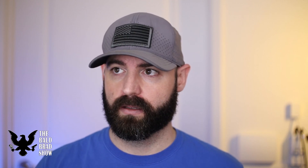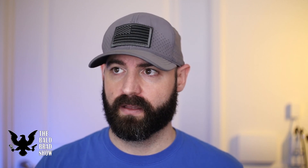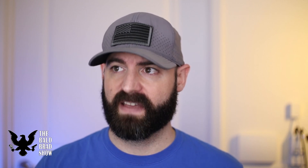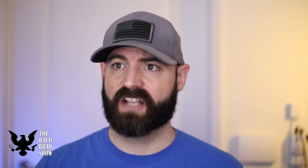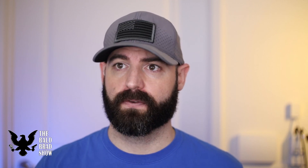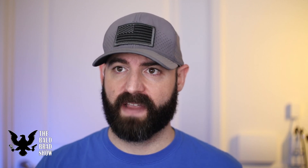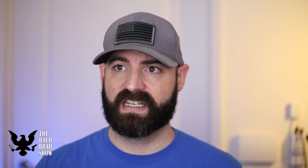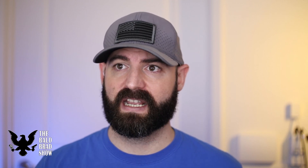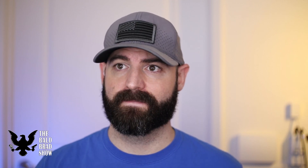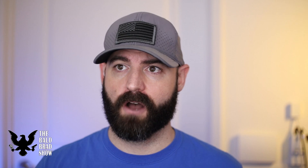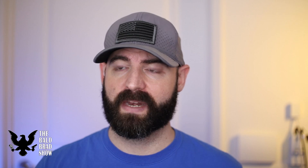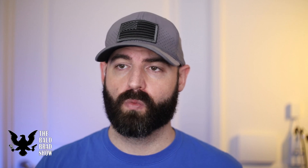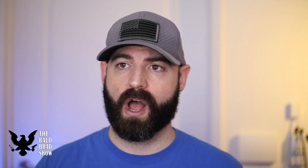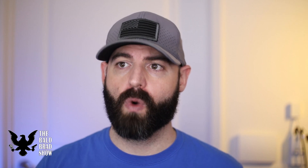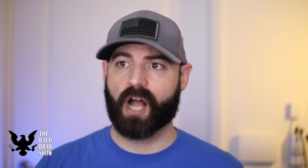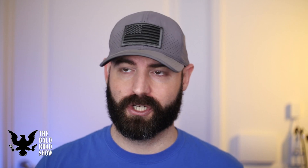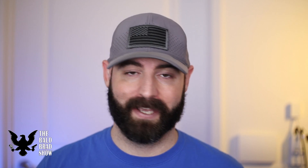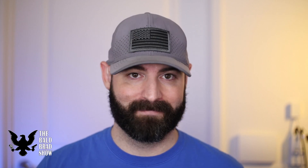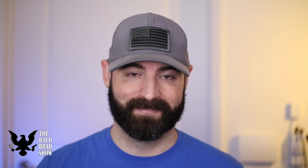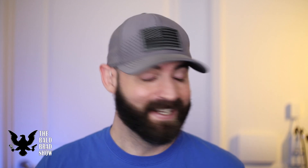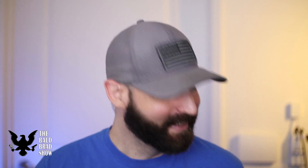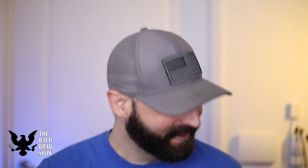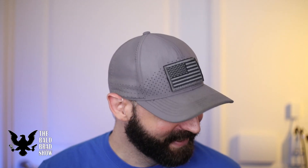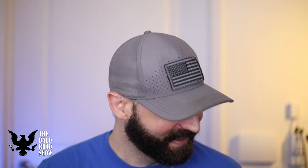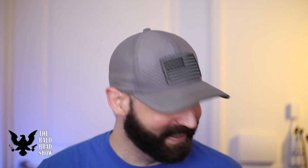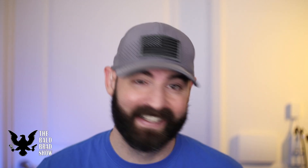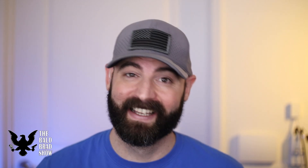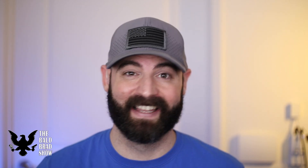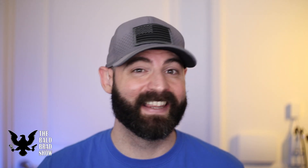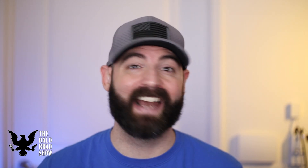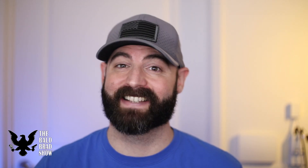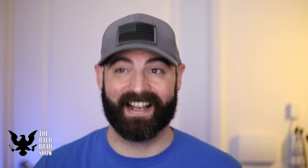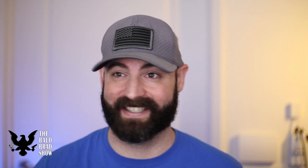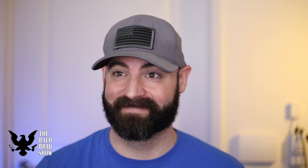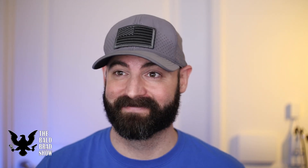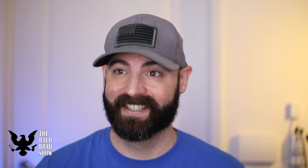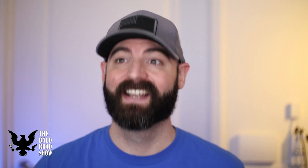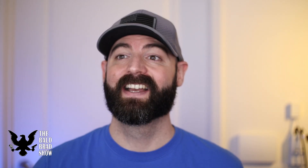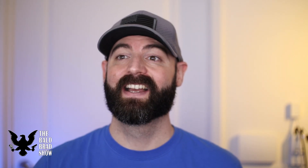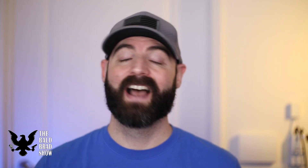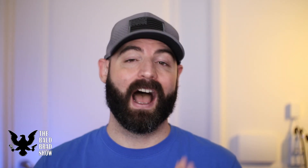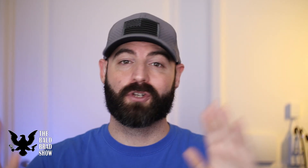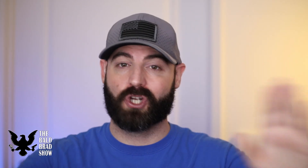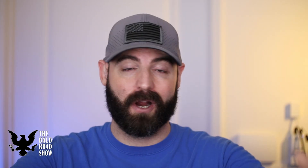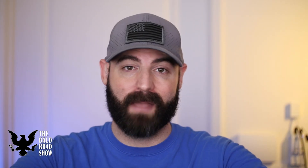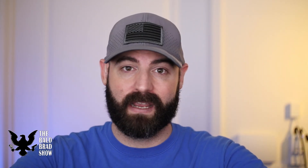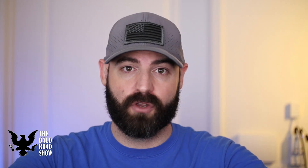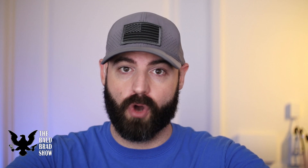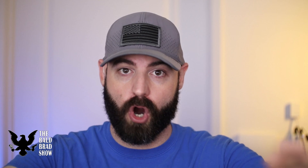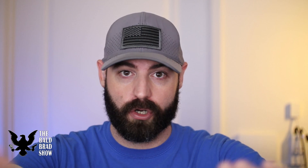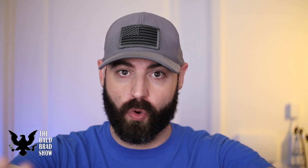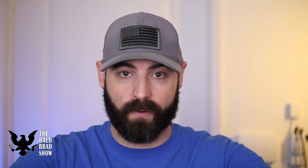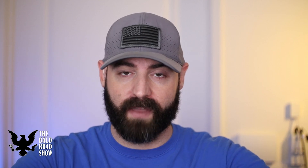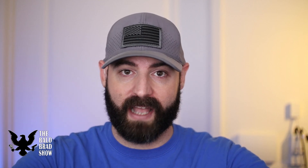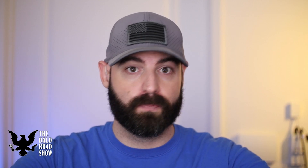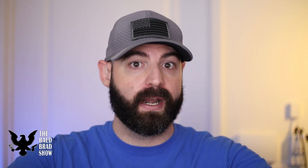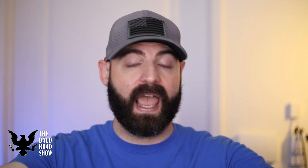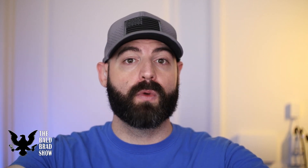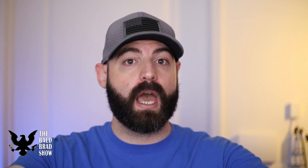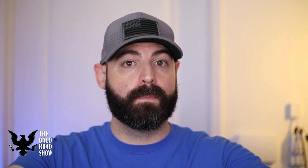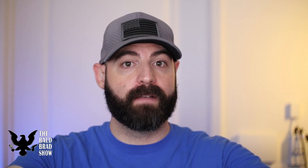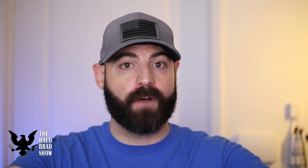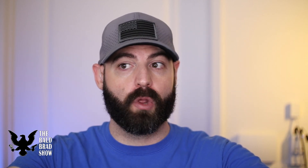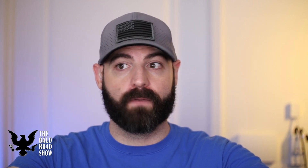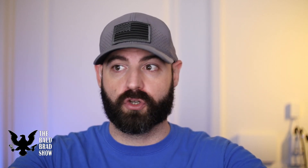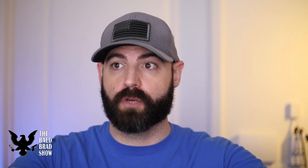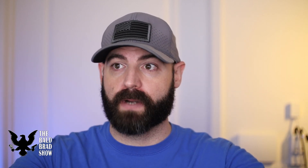gory, fans are fainting and vomiting while watching it. That is awesome. I'm sure many of you aren't horror fans, but hey,